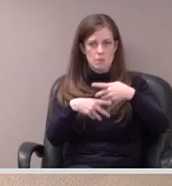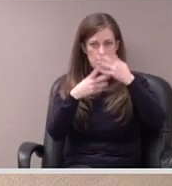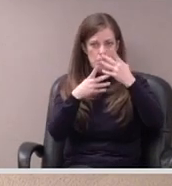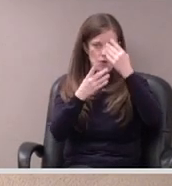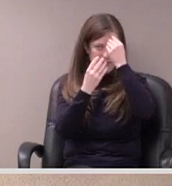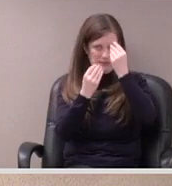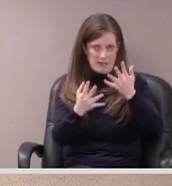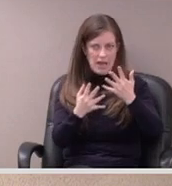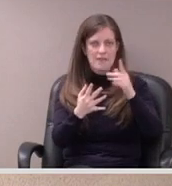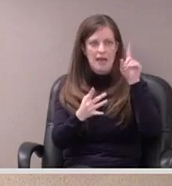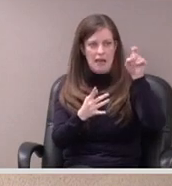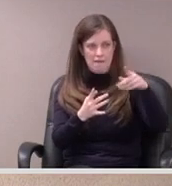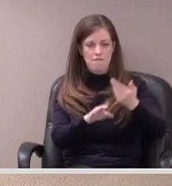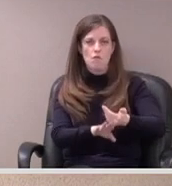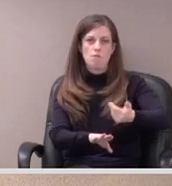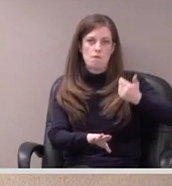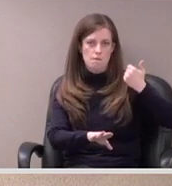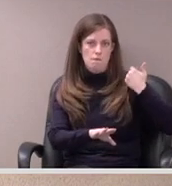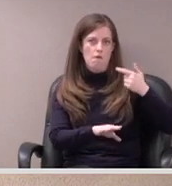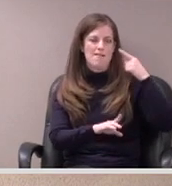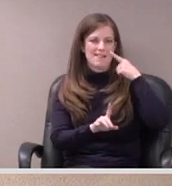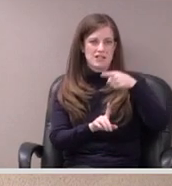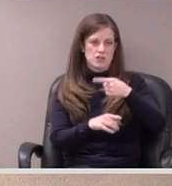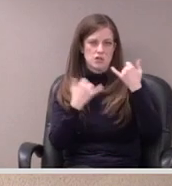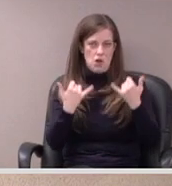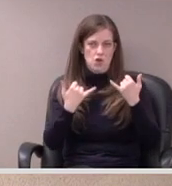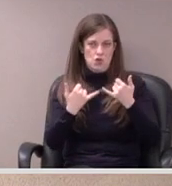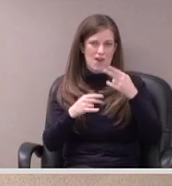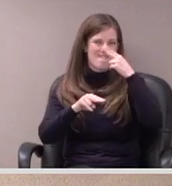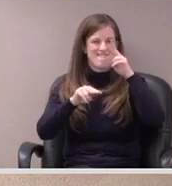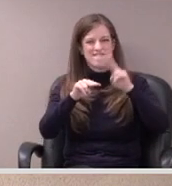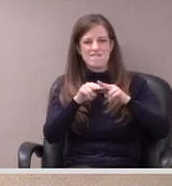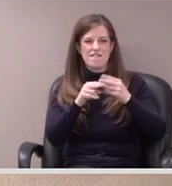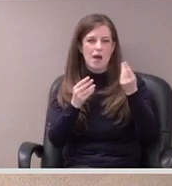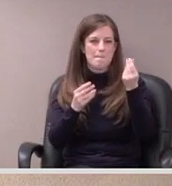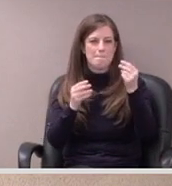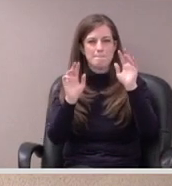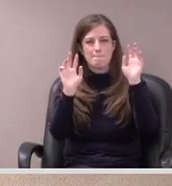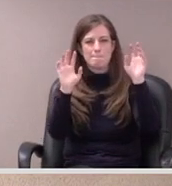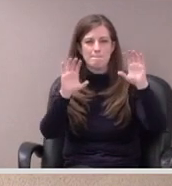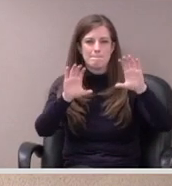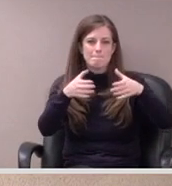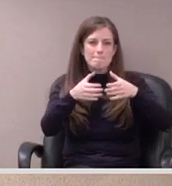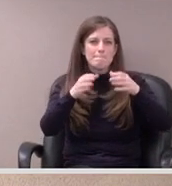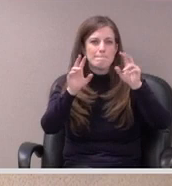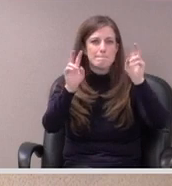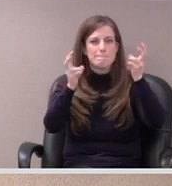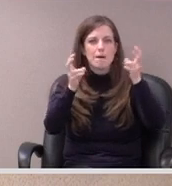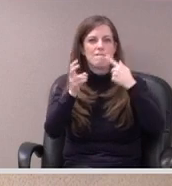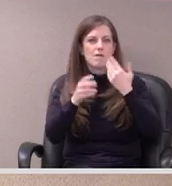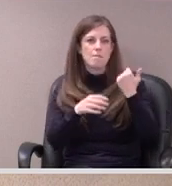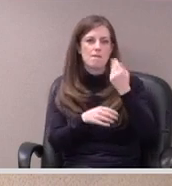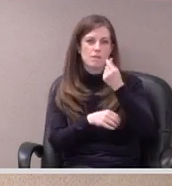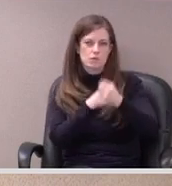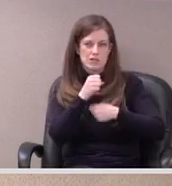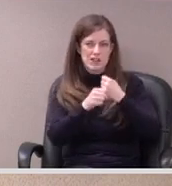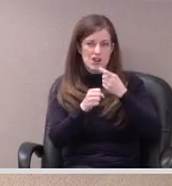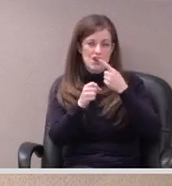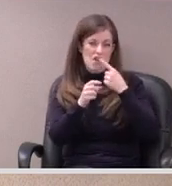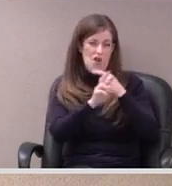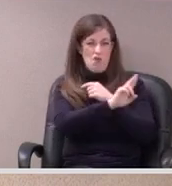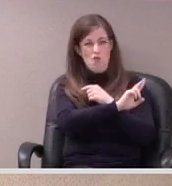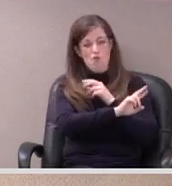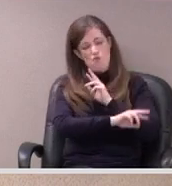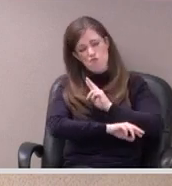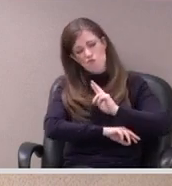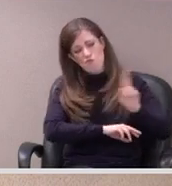data that I had asked for earlier. This is our current fund balance over the last few years. The fund balance on the far right here that you're